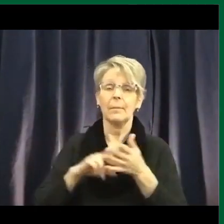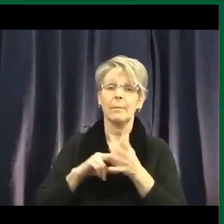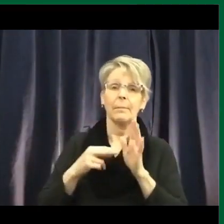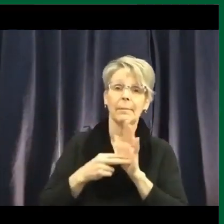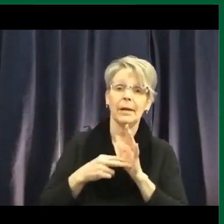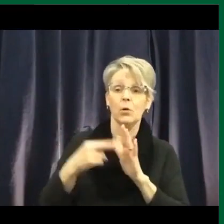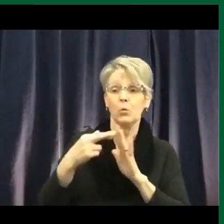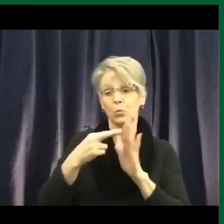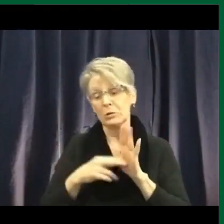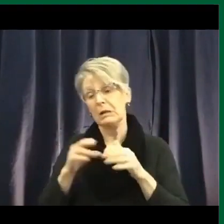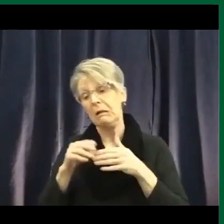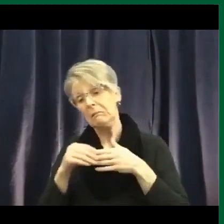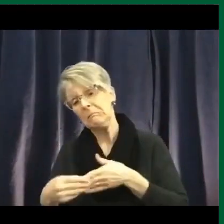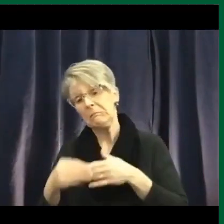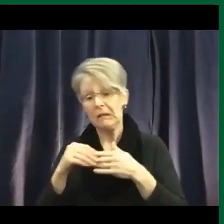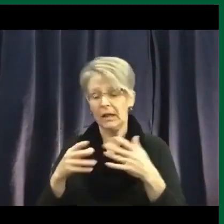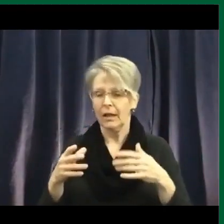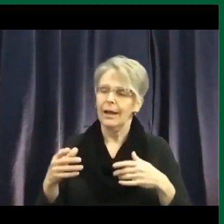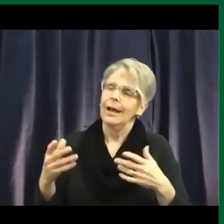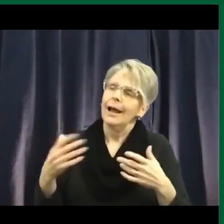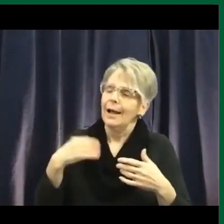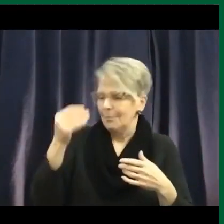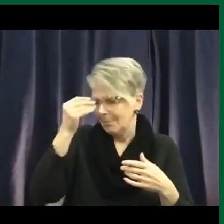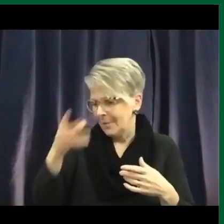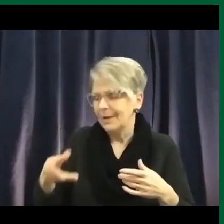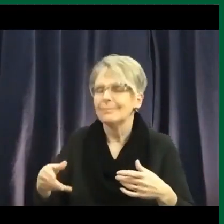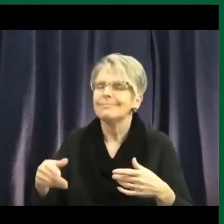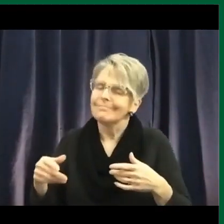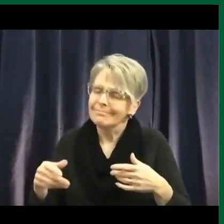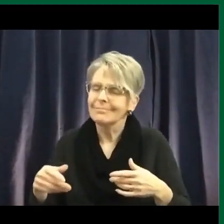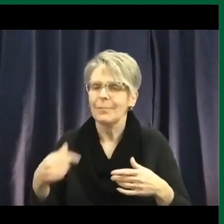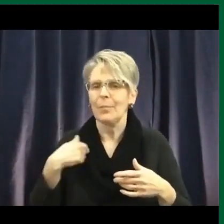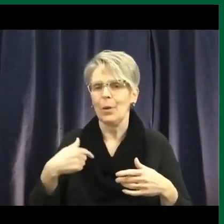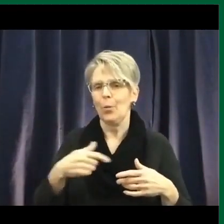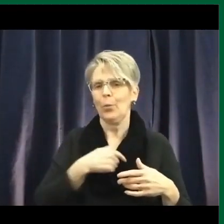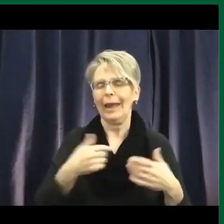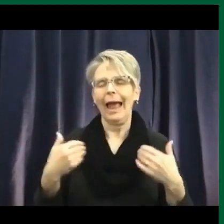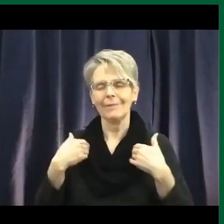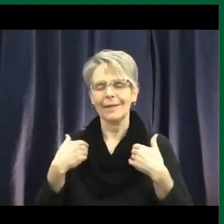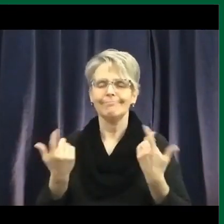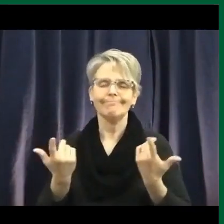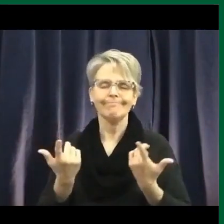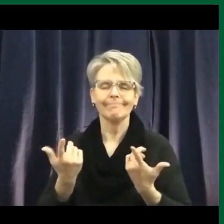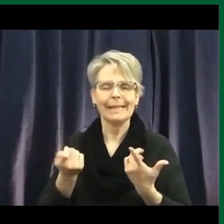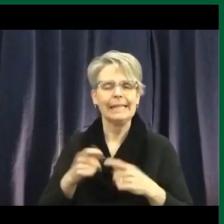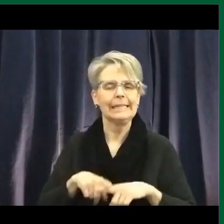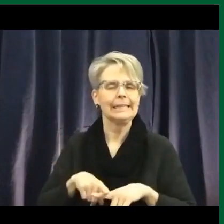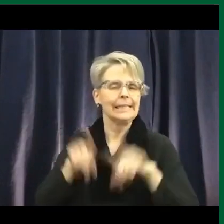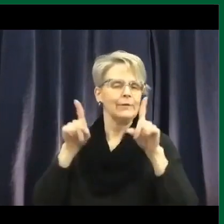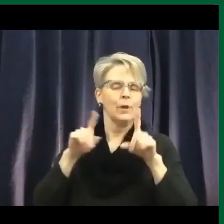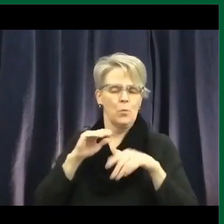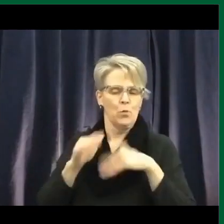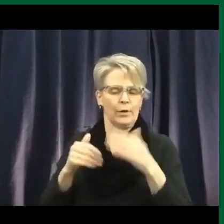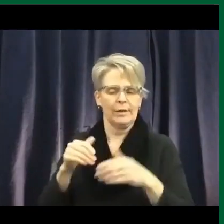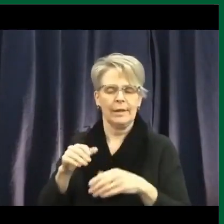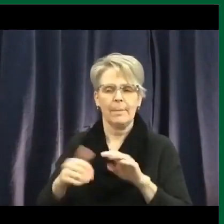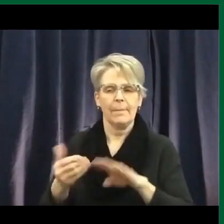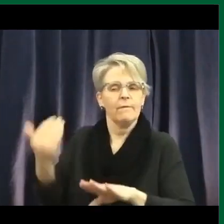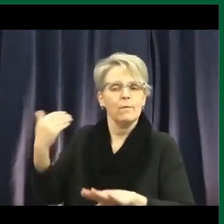restrictions, I said earlier we have a tool in our tool chest that we have not had available to us in the months gone by, and that